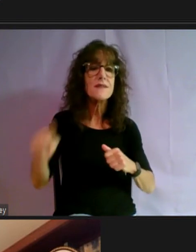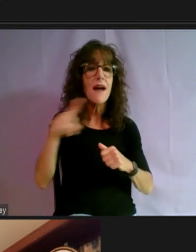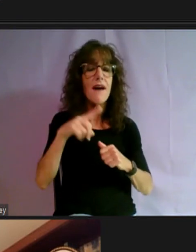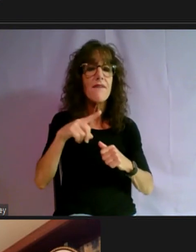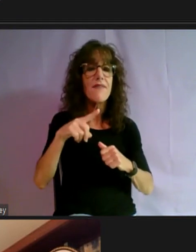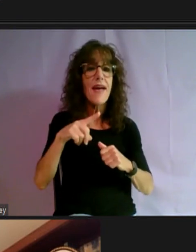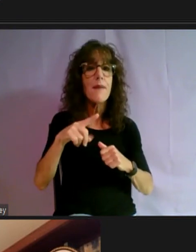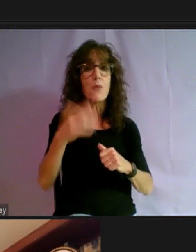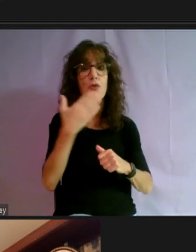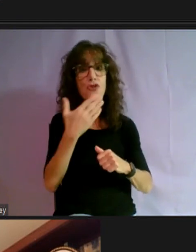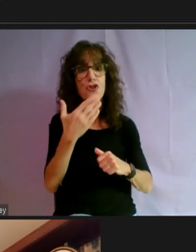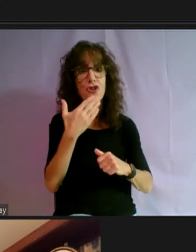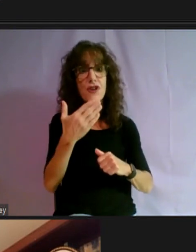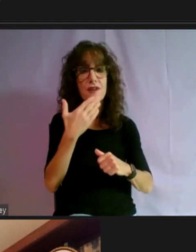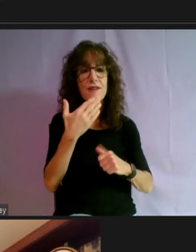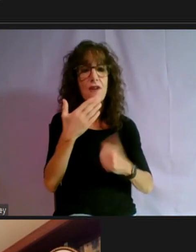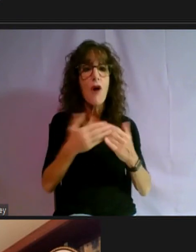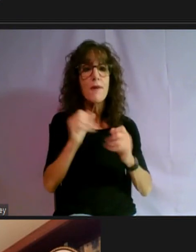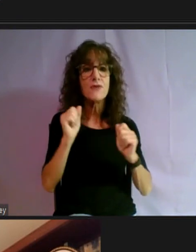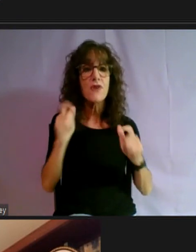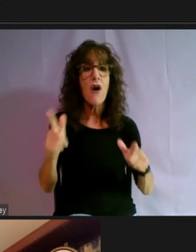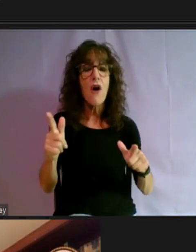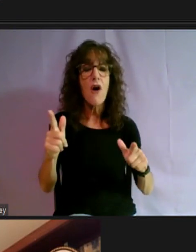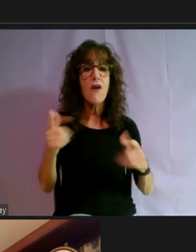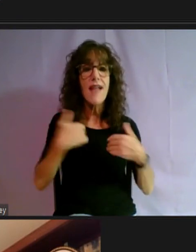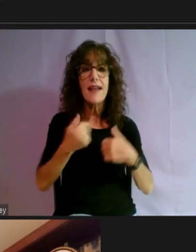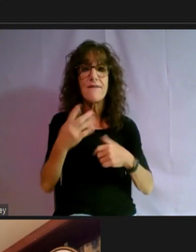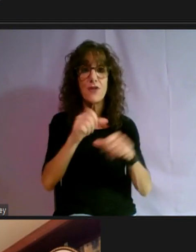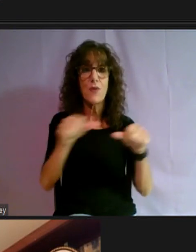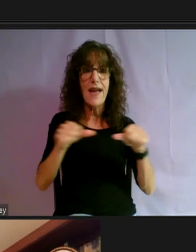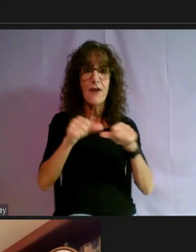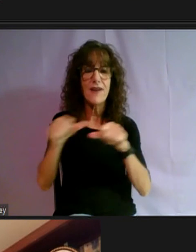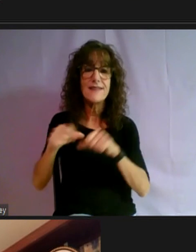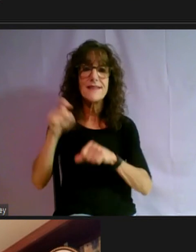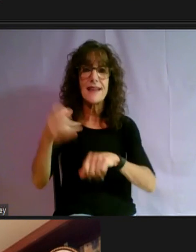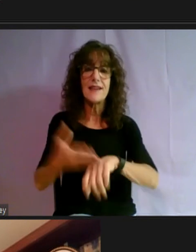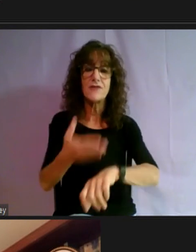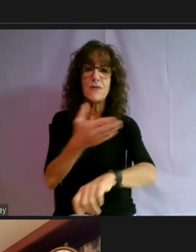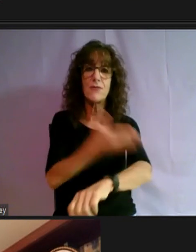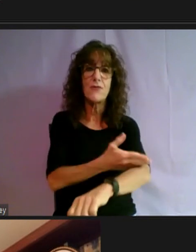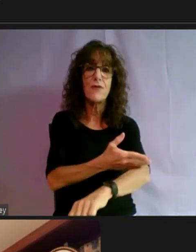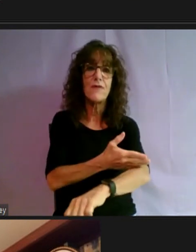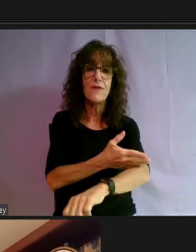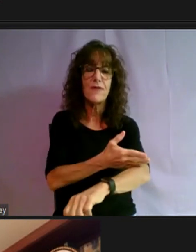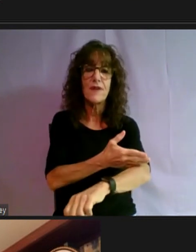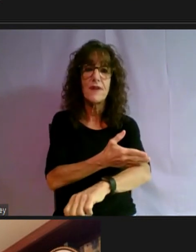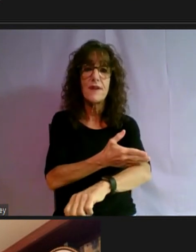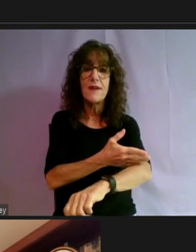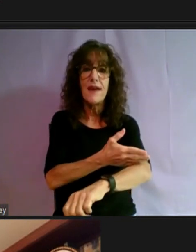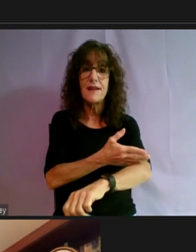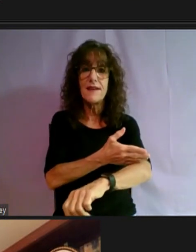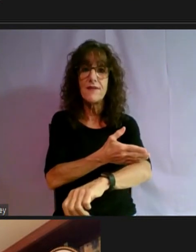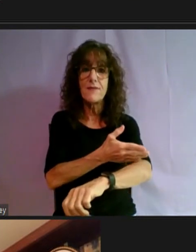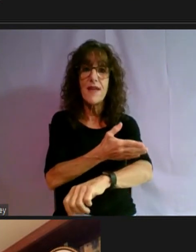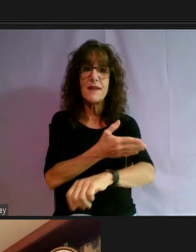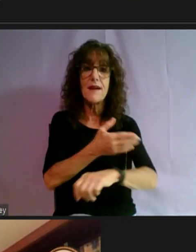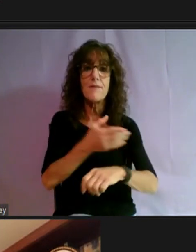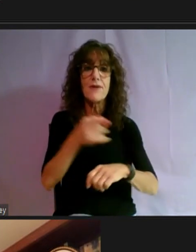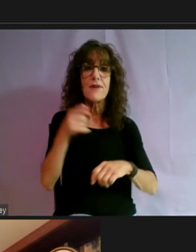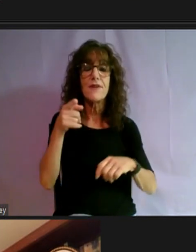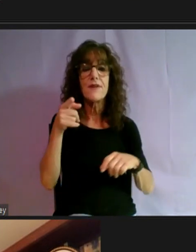good, almost all of them had a few areas that needed to improve. Um, Mostly around